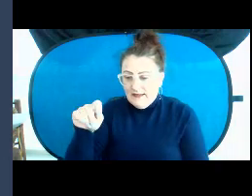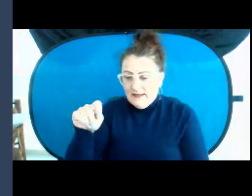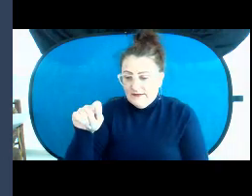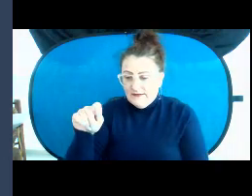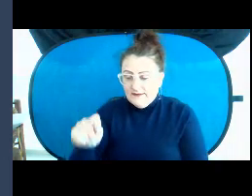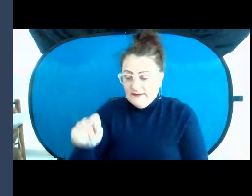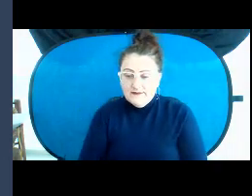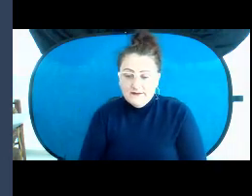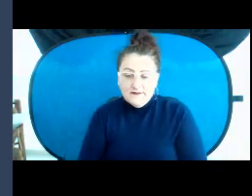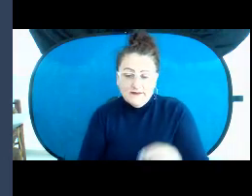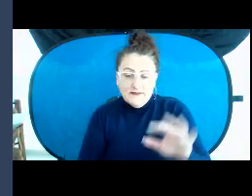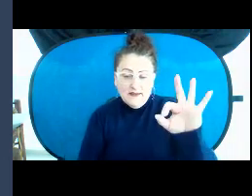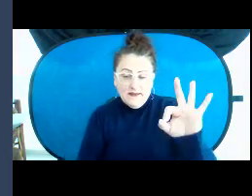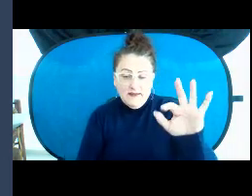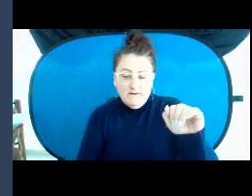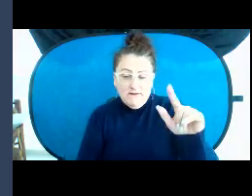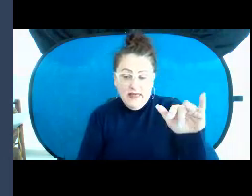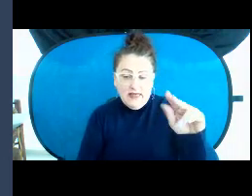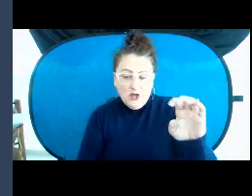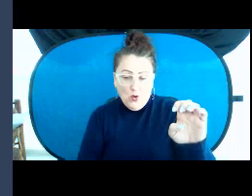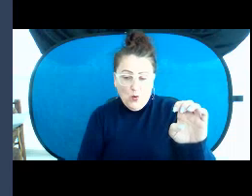Vice Chair Falcone. Here.